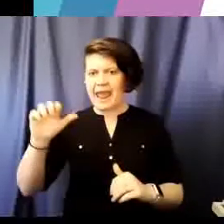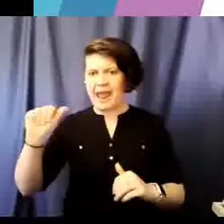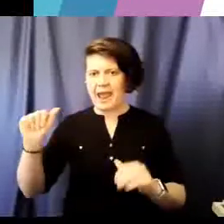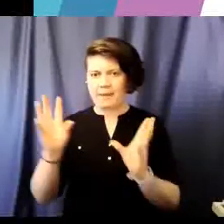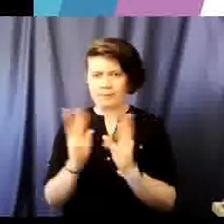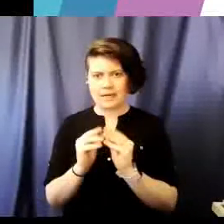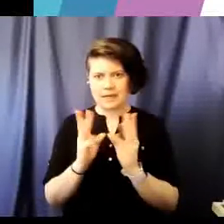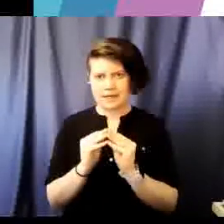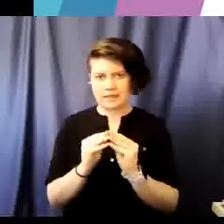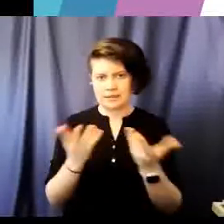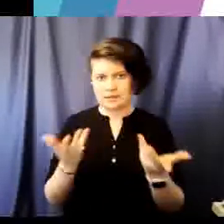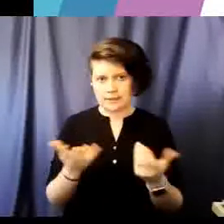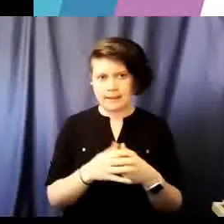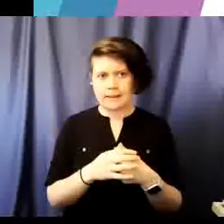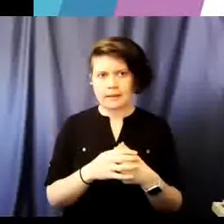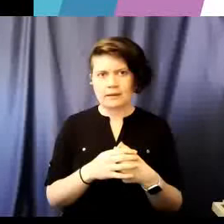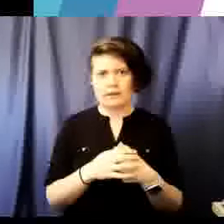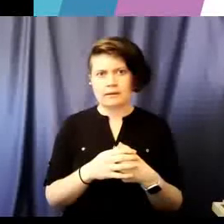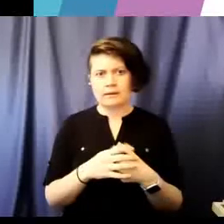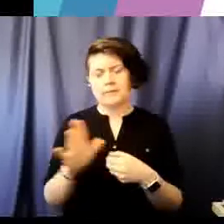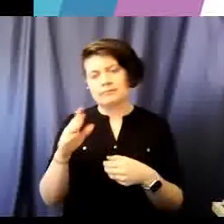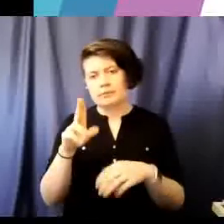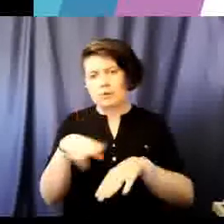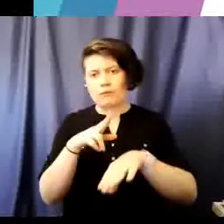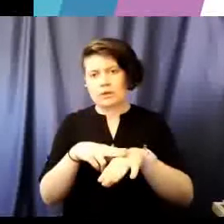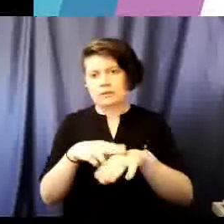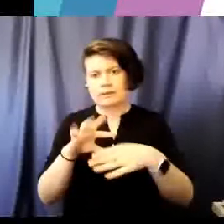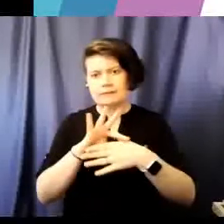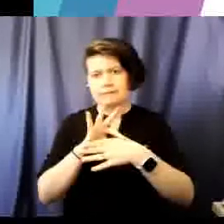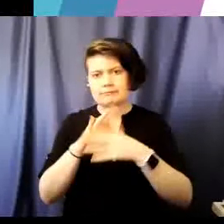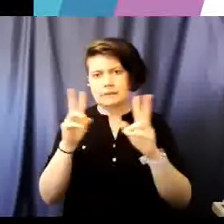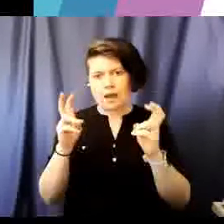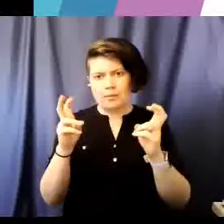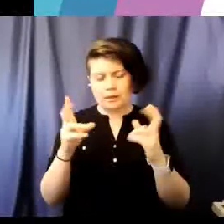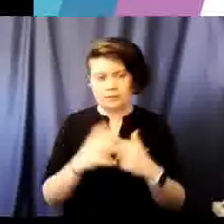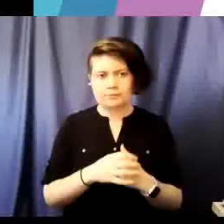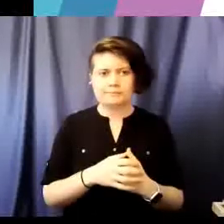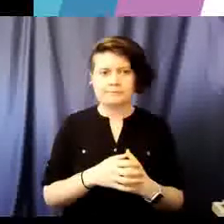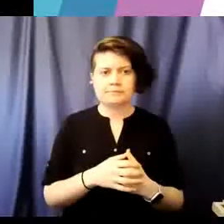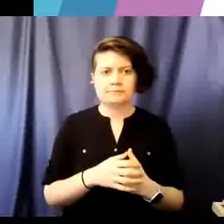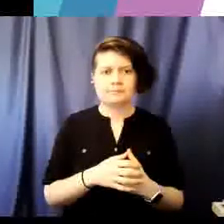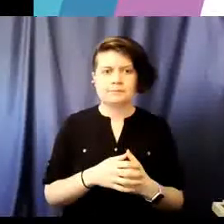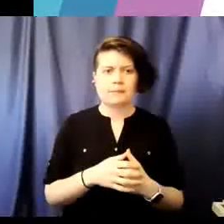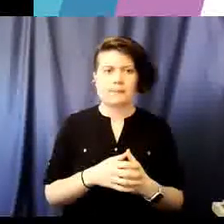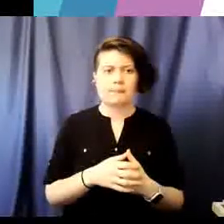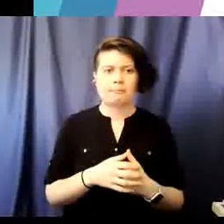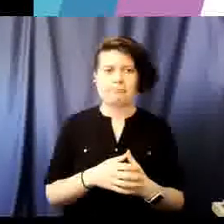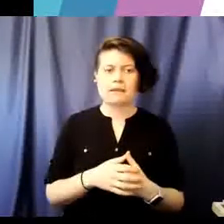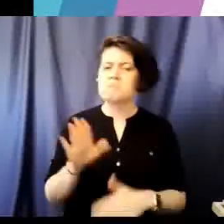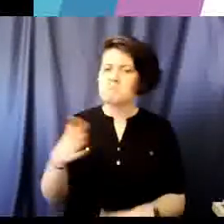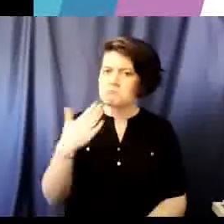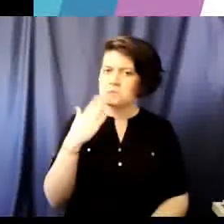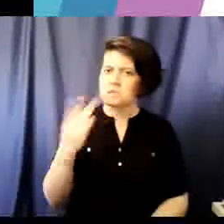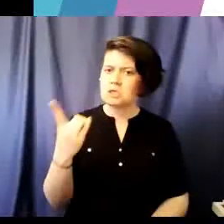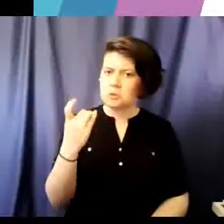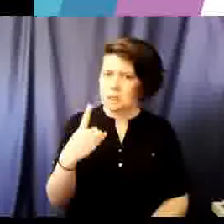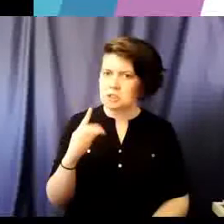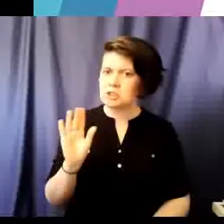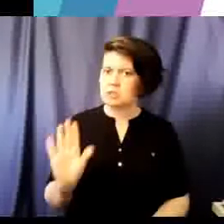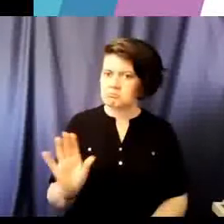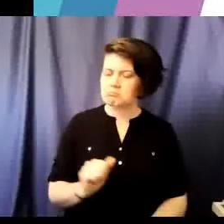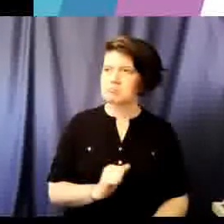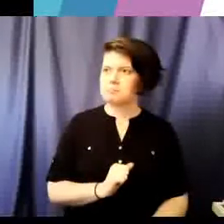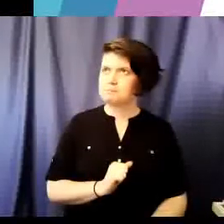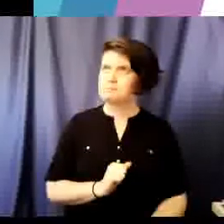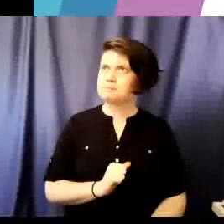obvious differences related to substance abuse, domestic violence? So thanks for asking that question.